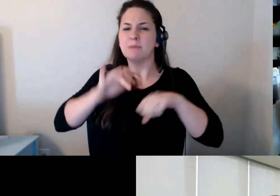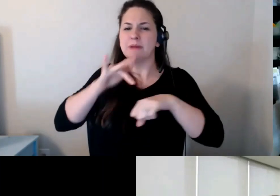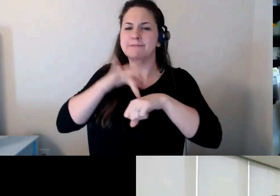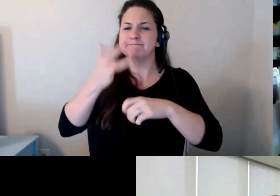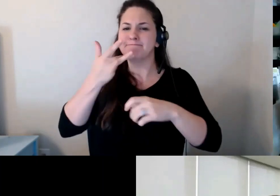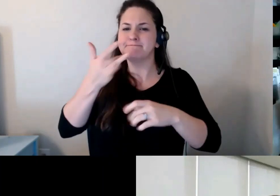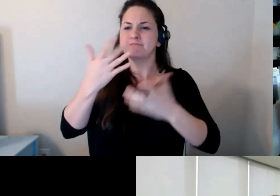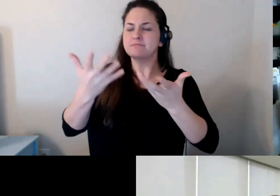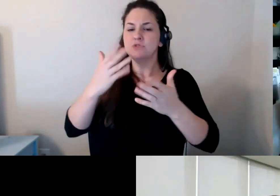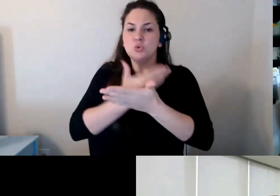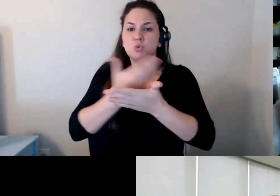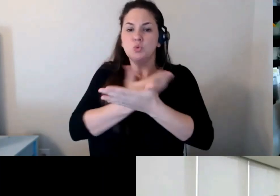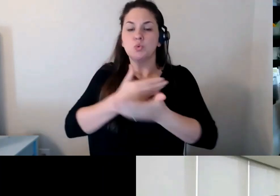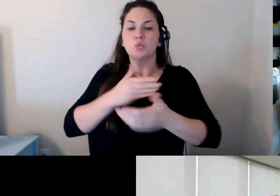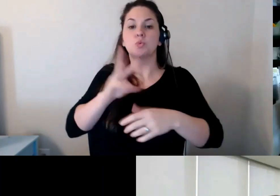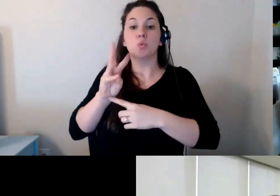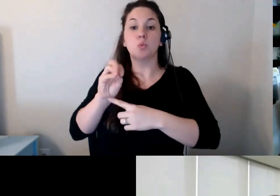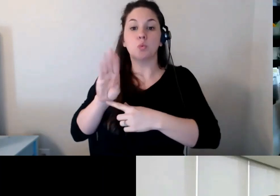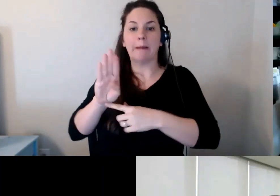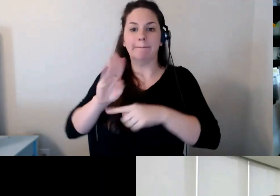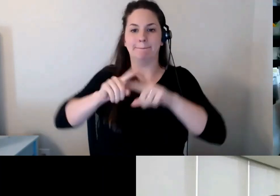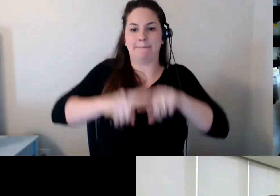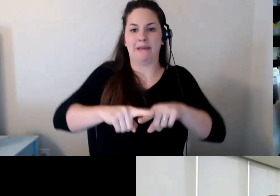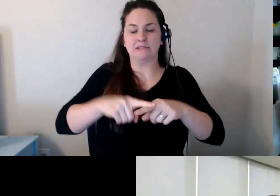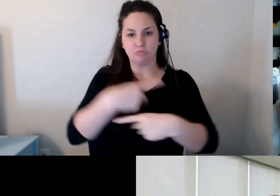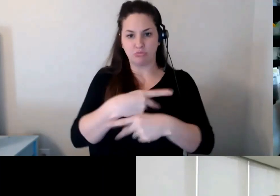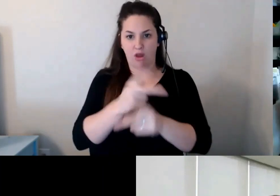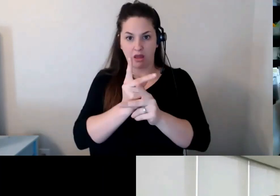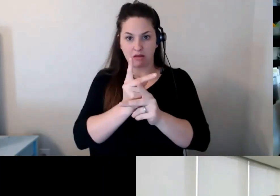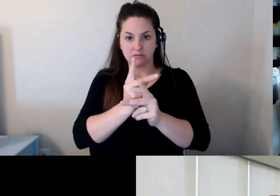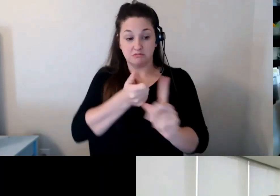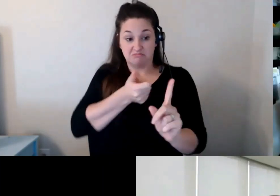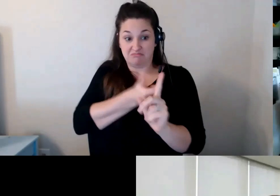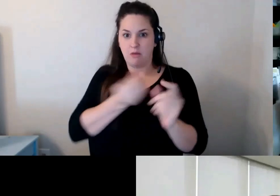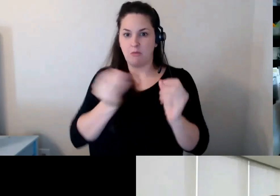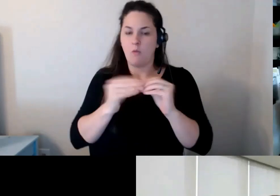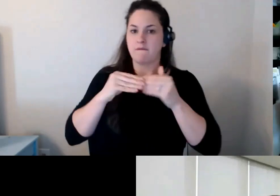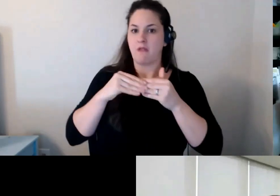web-based product that is so much more flexible,